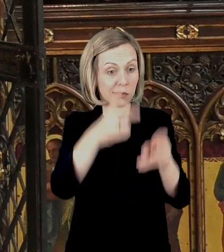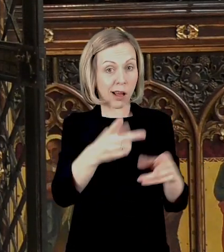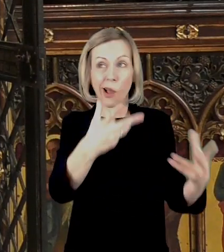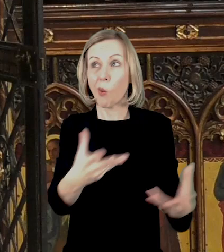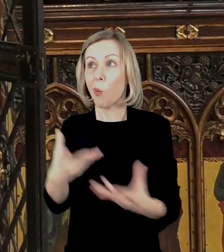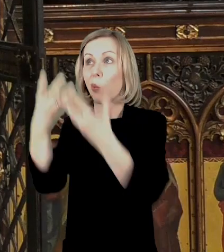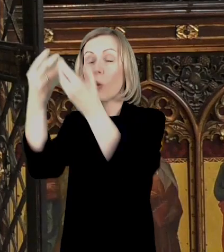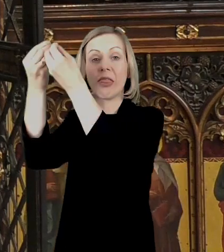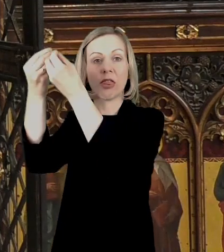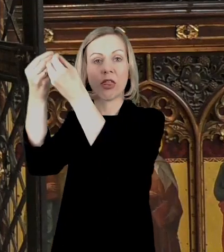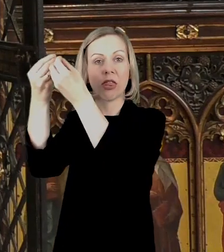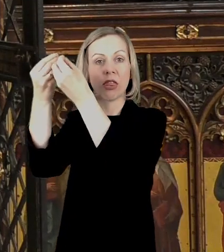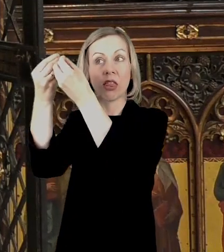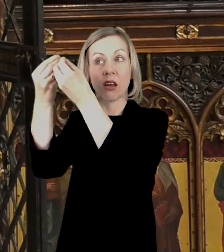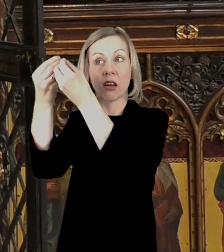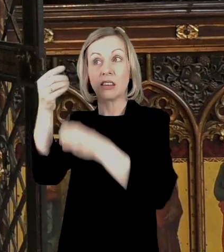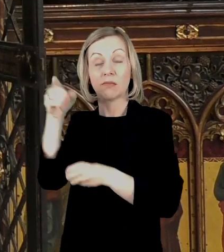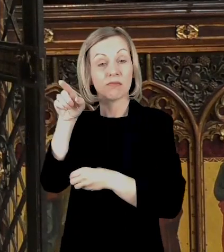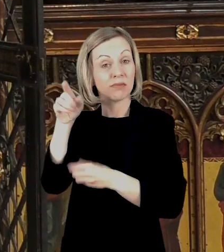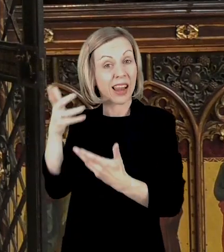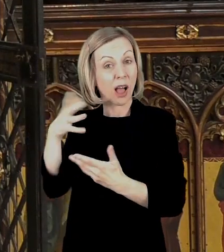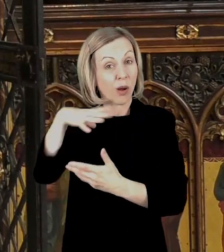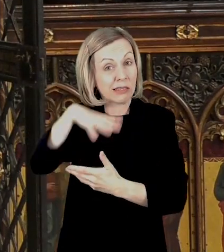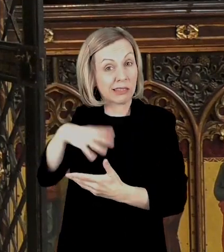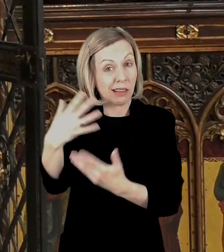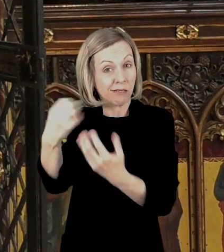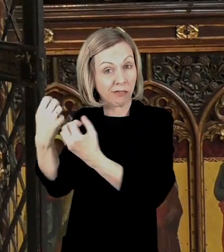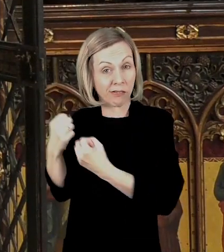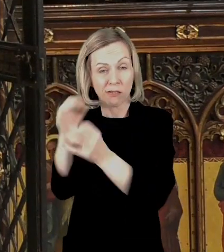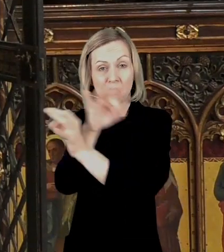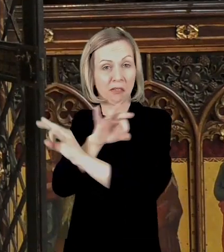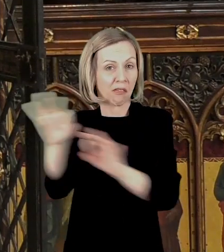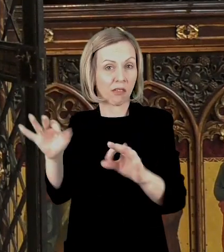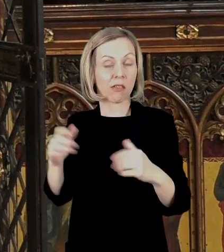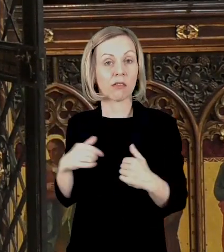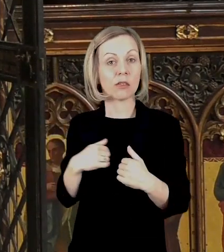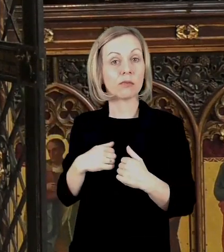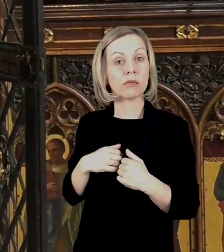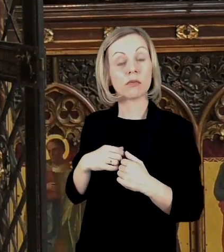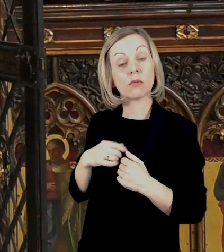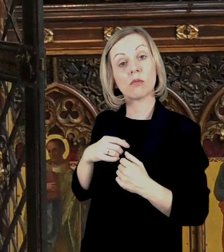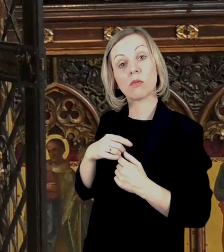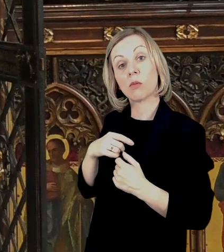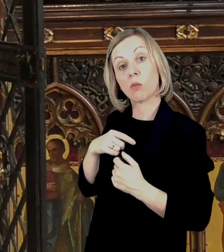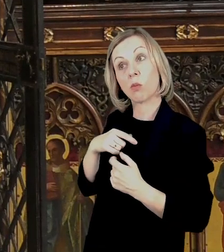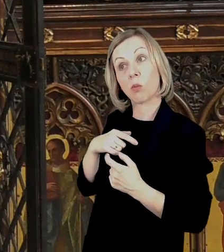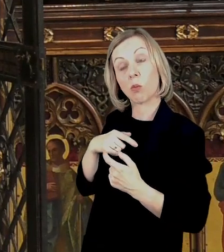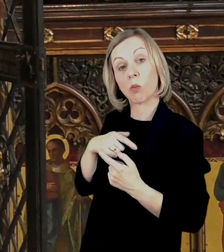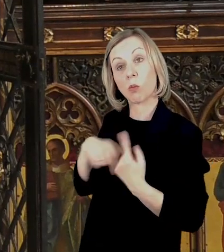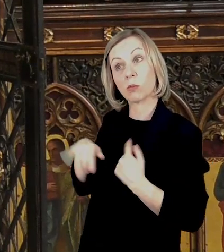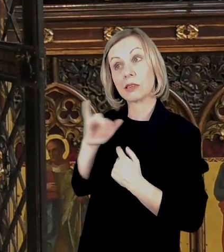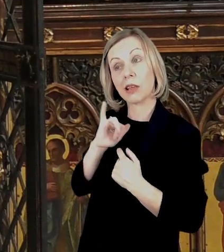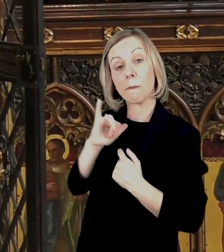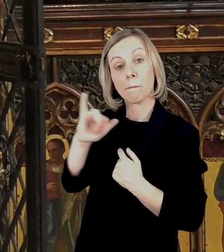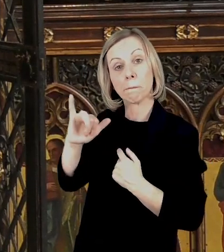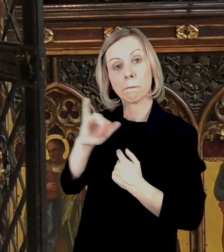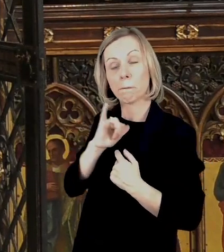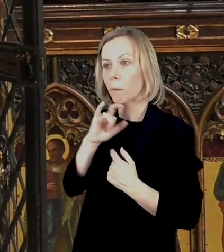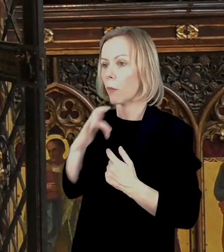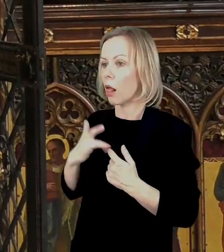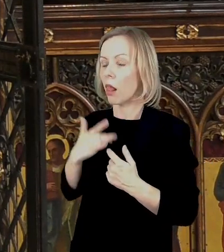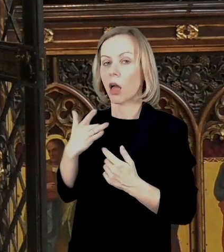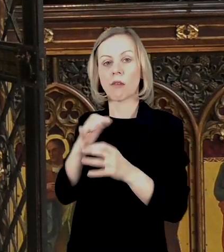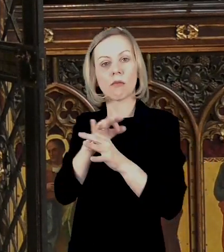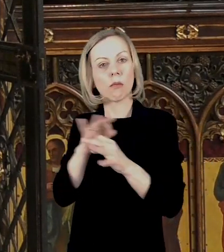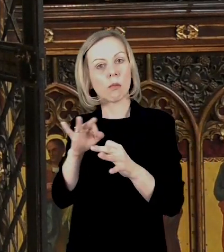she will be no more in need. And may we with her find life and peace and